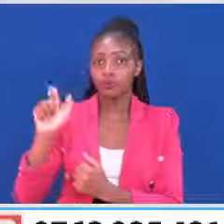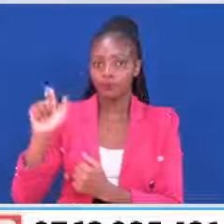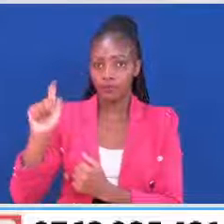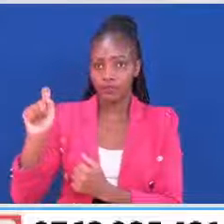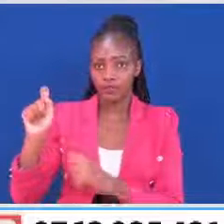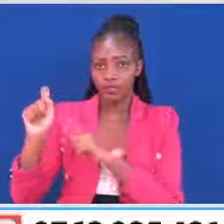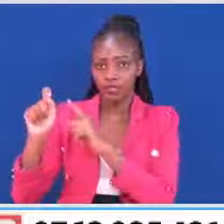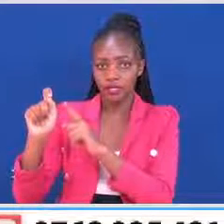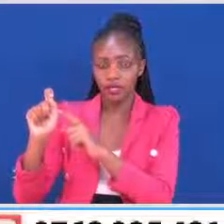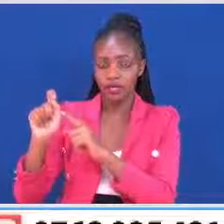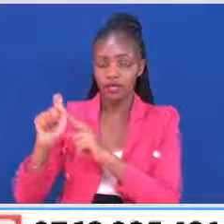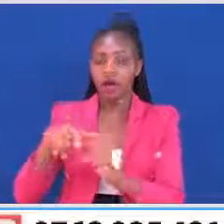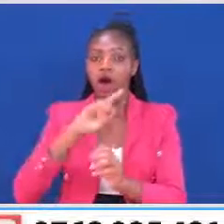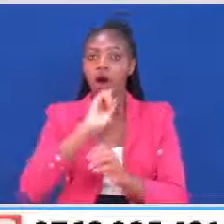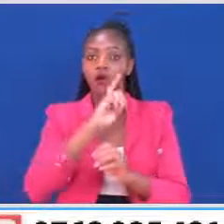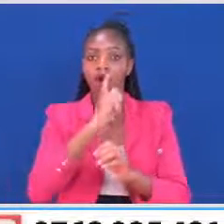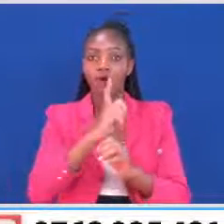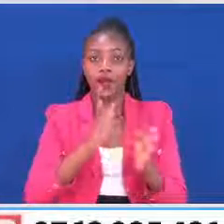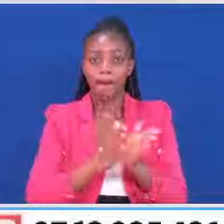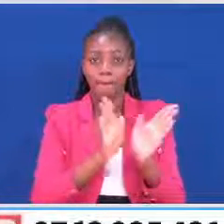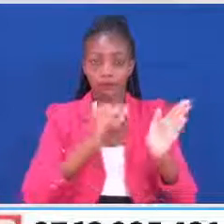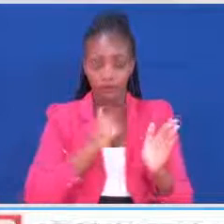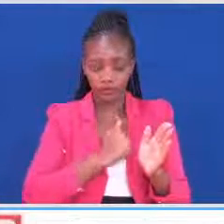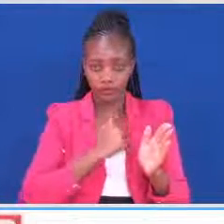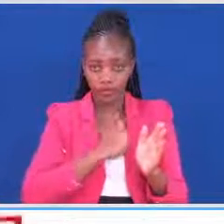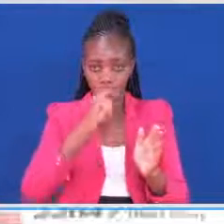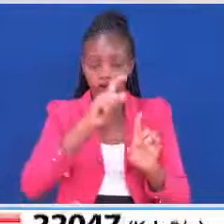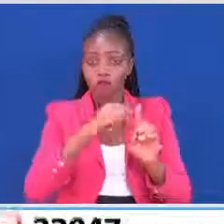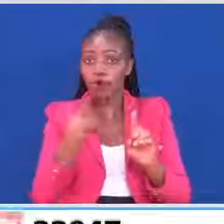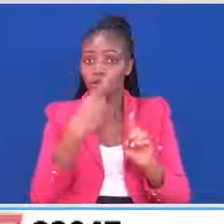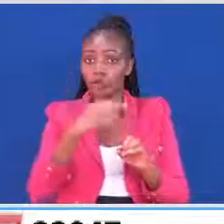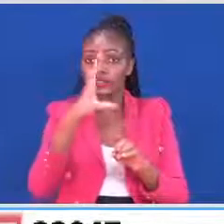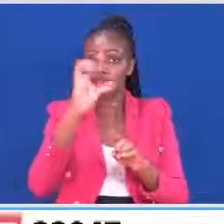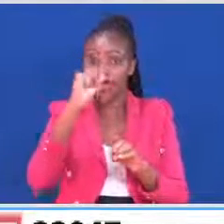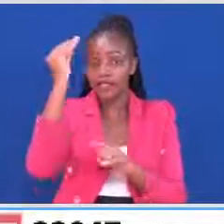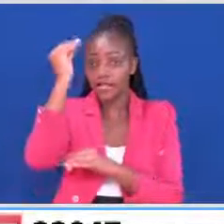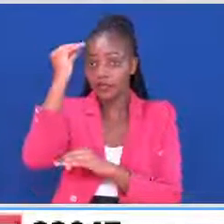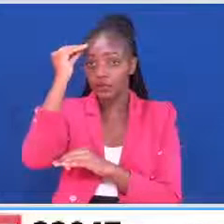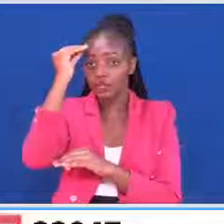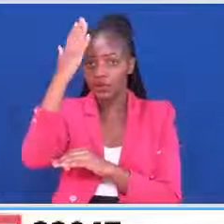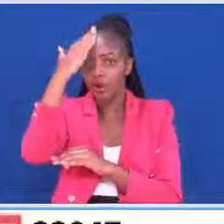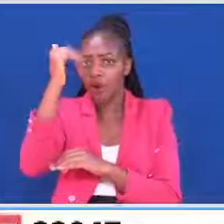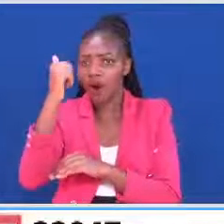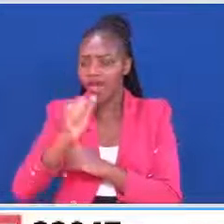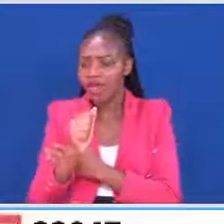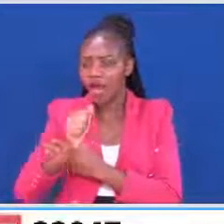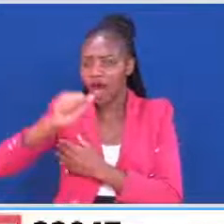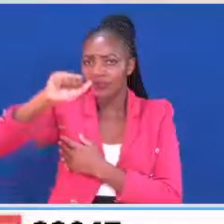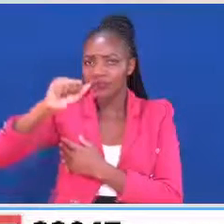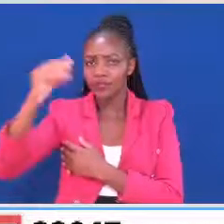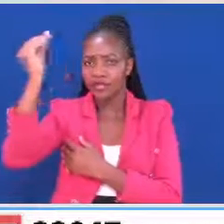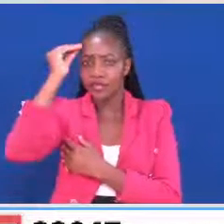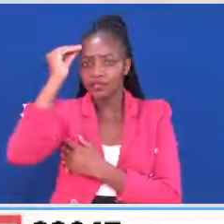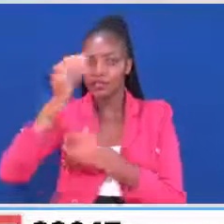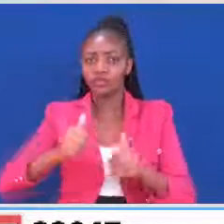CS KUPPET is demanding a public apology from Education CS George Magoha for allegedly insulting an education official